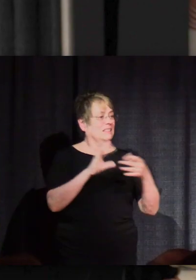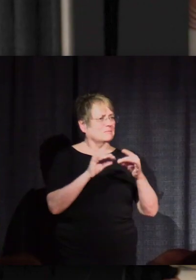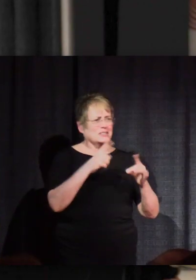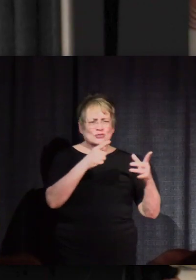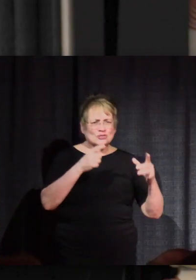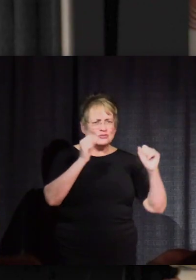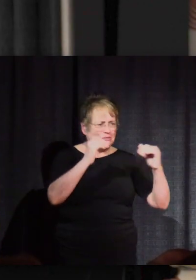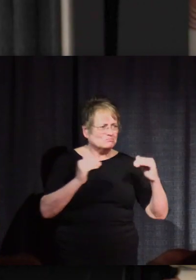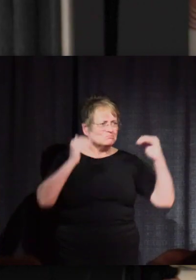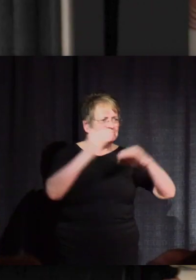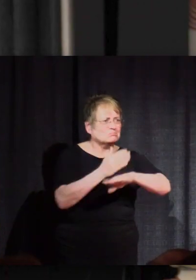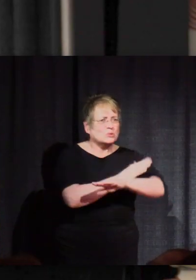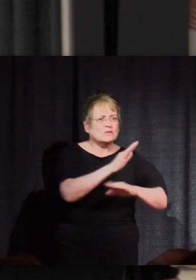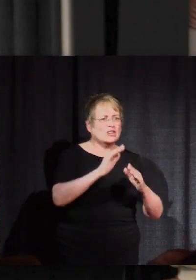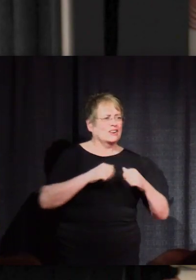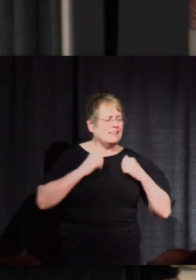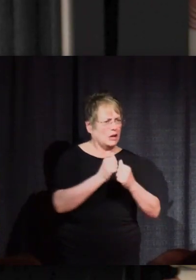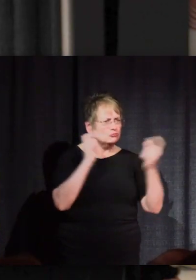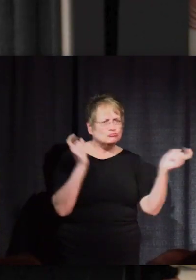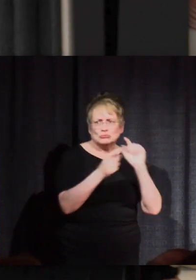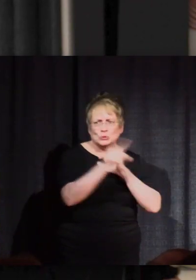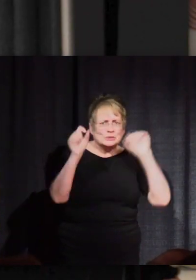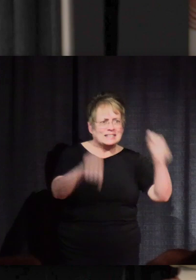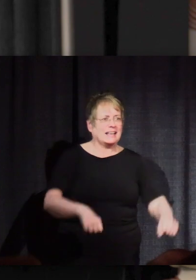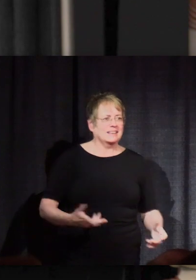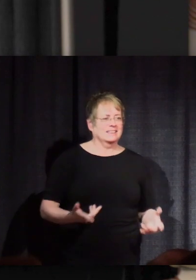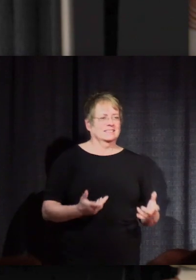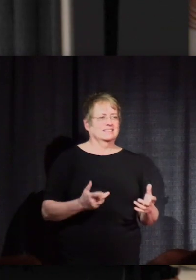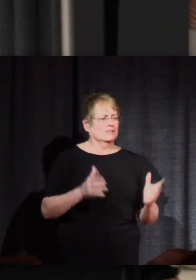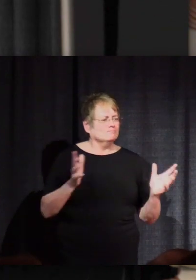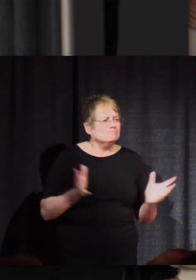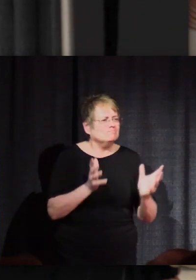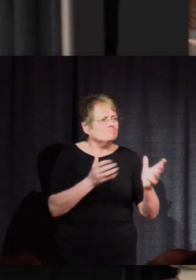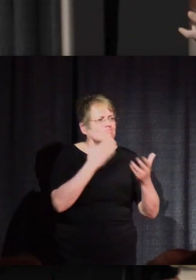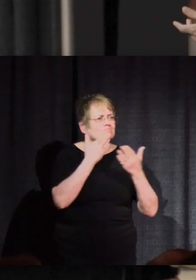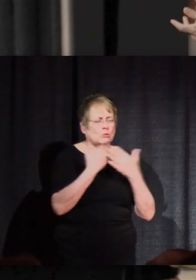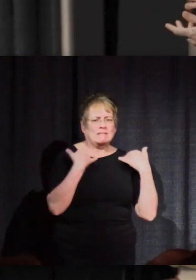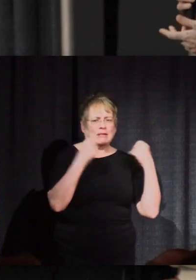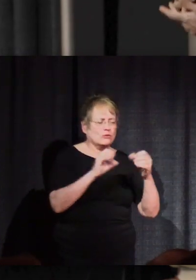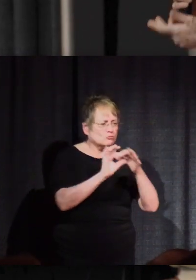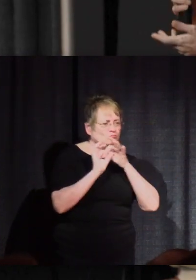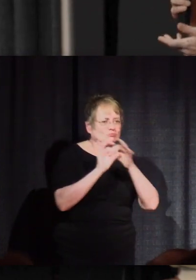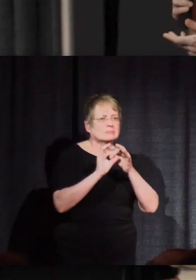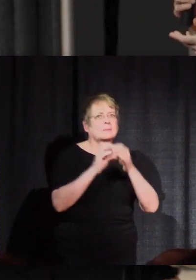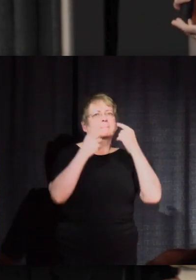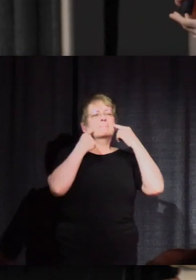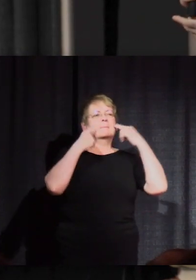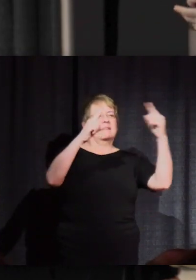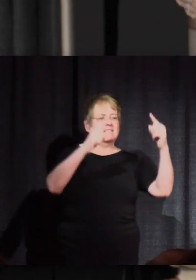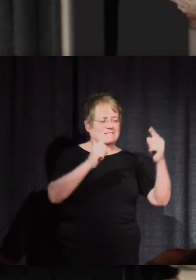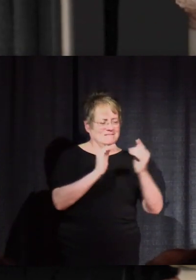can elevate your life through change. I've fostered meaningful relationships, and for the first time